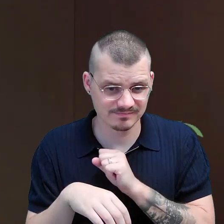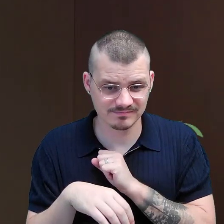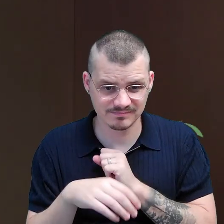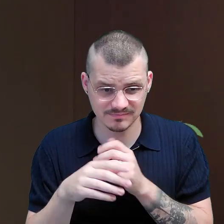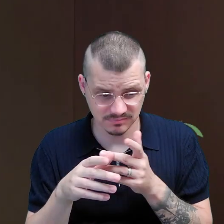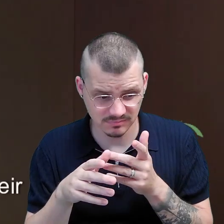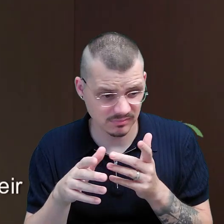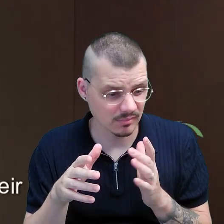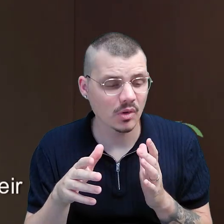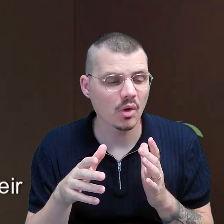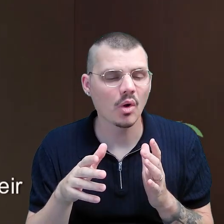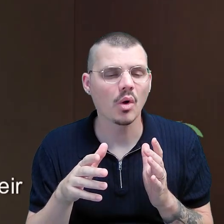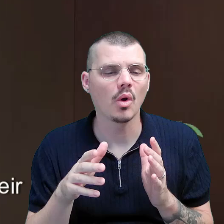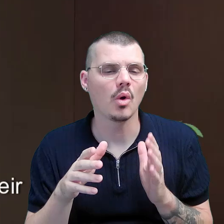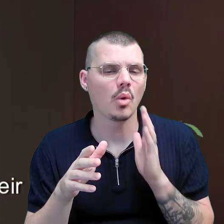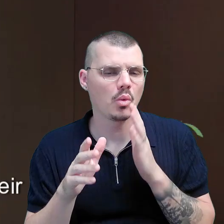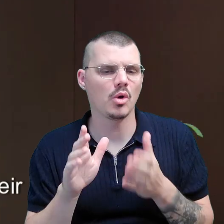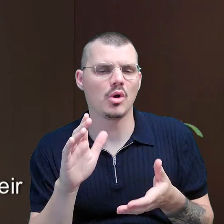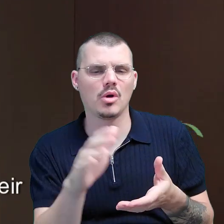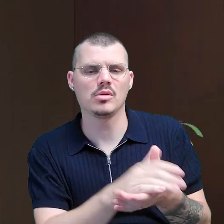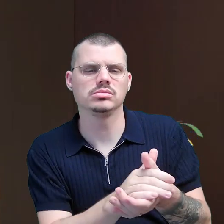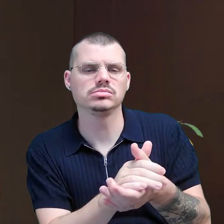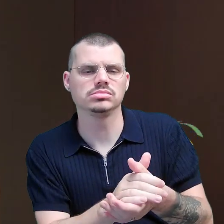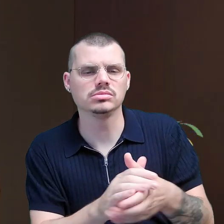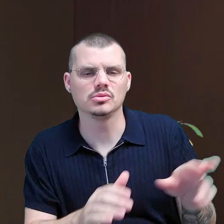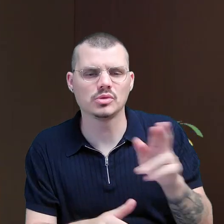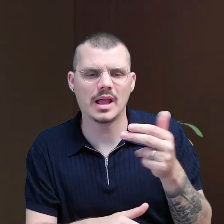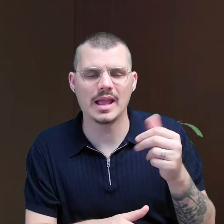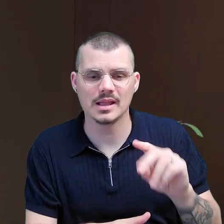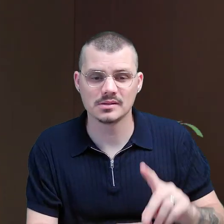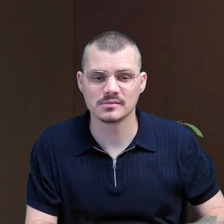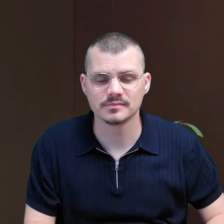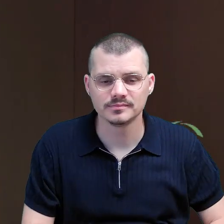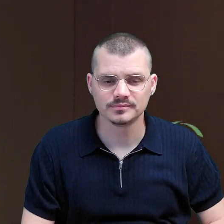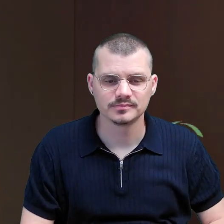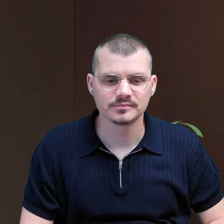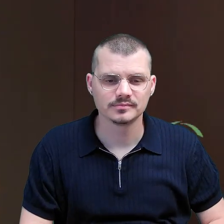human being, they would let me shake hands with their right hand.